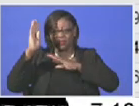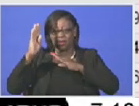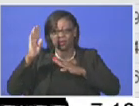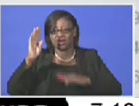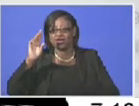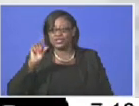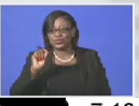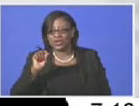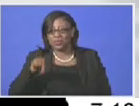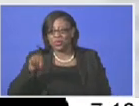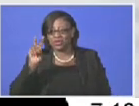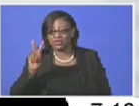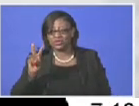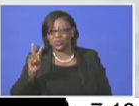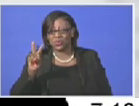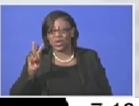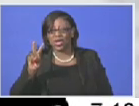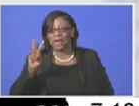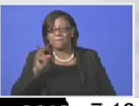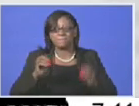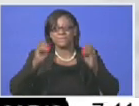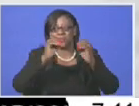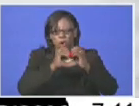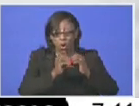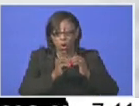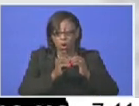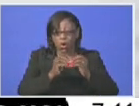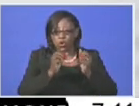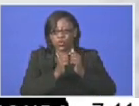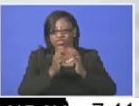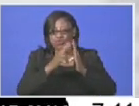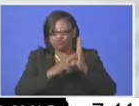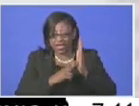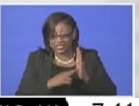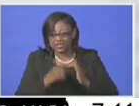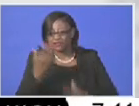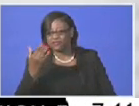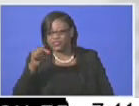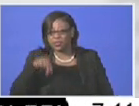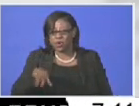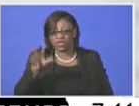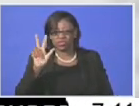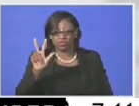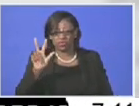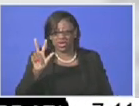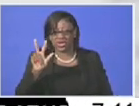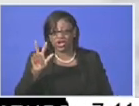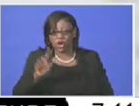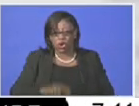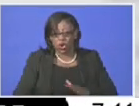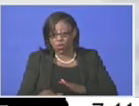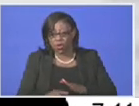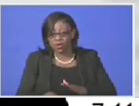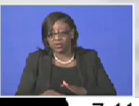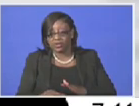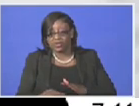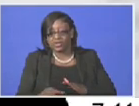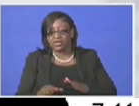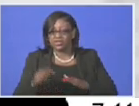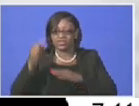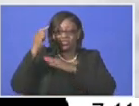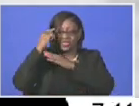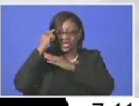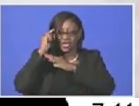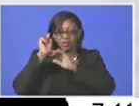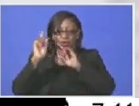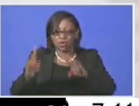20.20% higher than in the United States, with rent, on average, 15.32% lower. Take, for instance, grabbing a